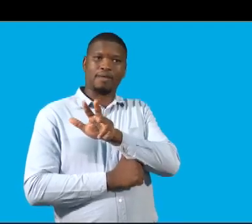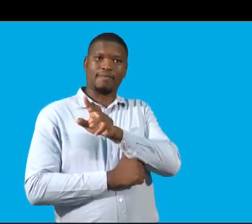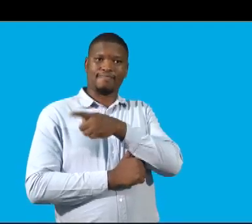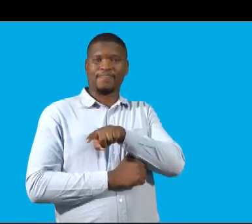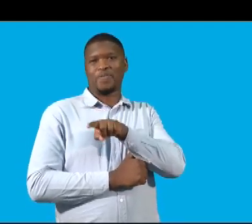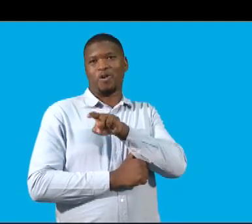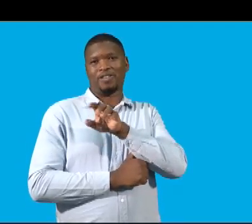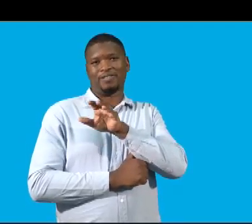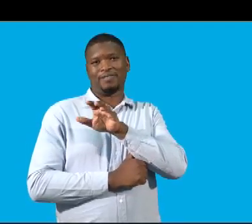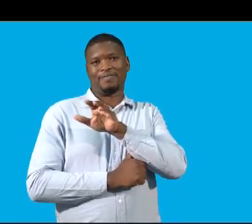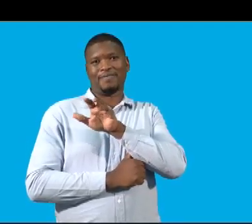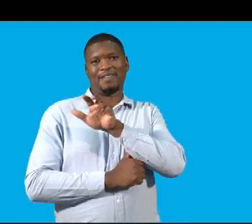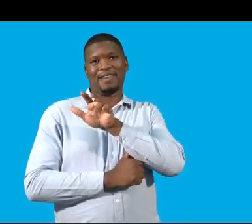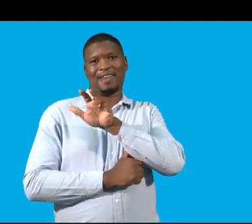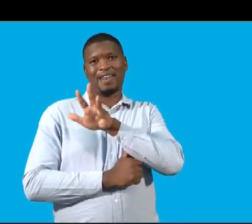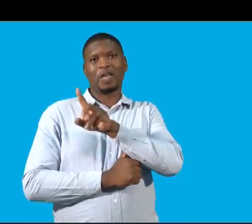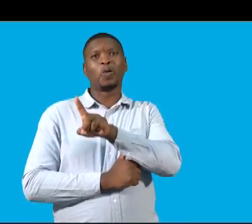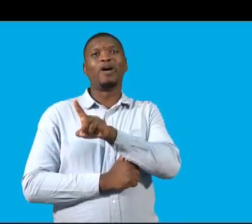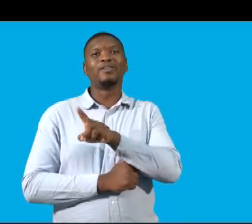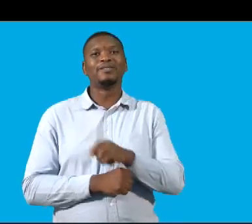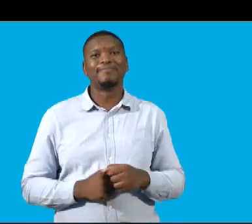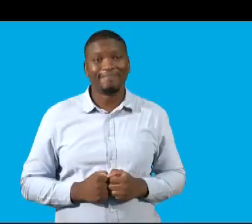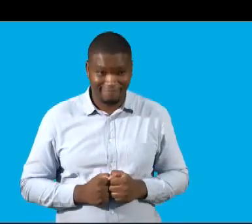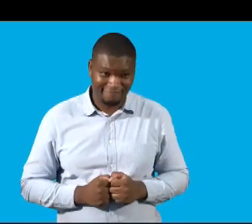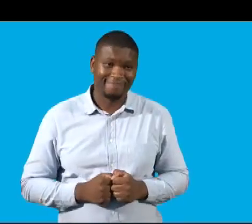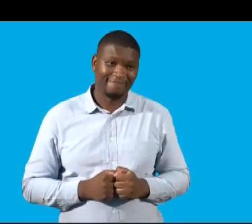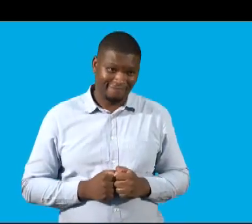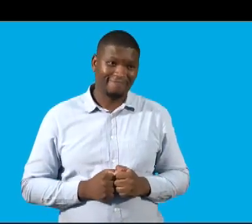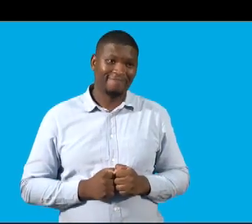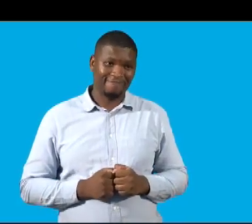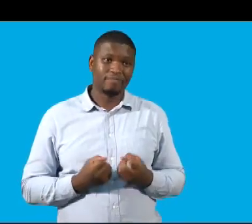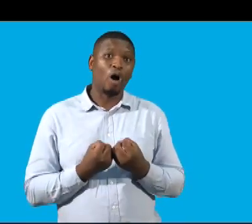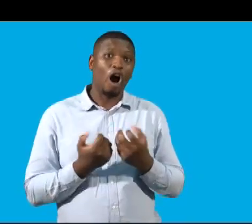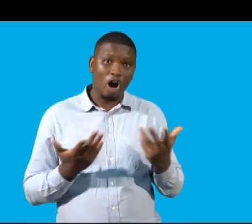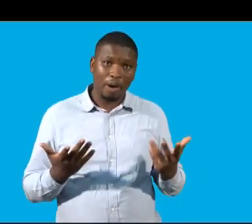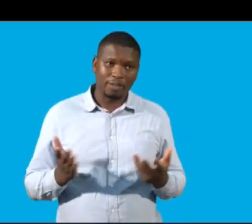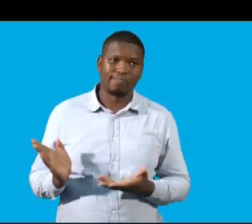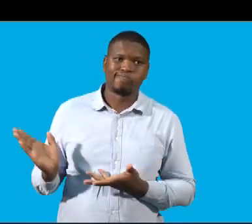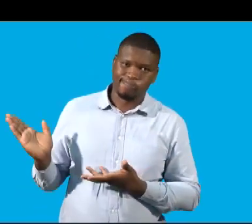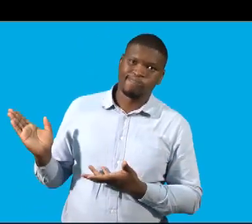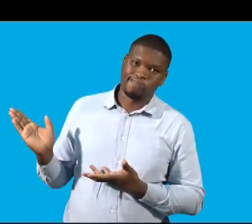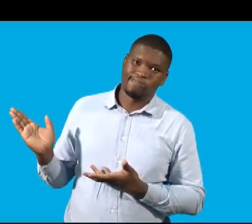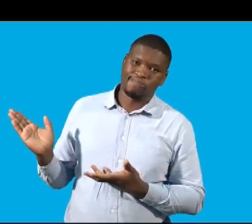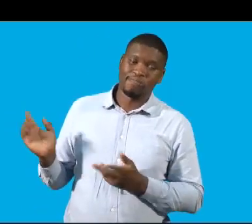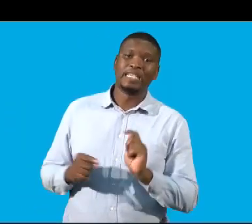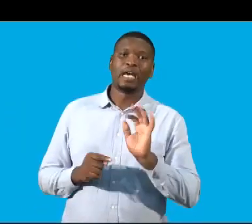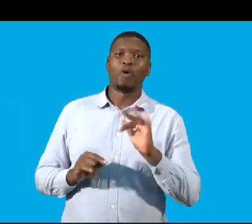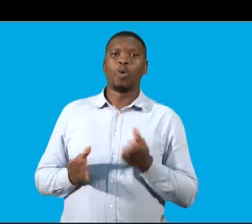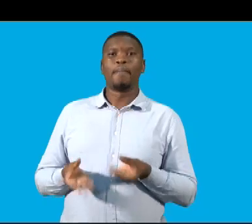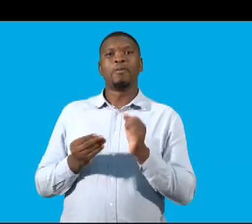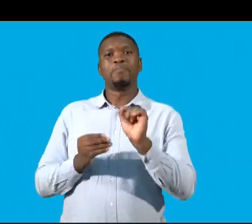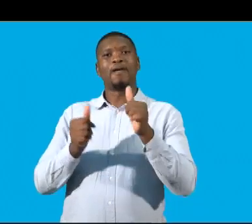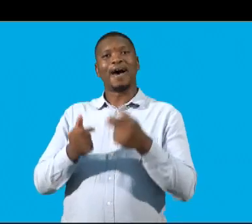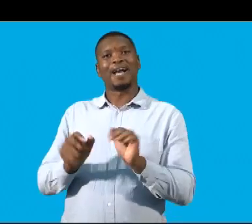3,505,289 rands and 91 cents. And this is the amount that Tshepo is going to have in